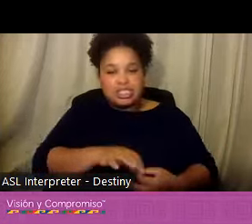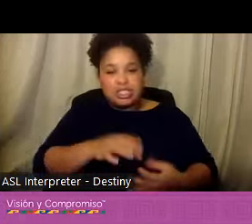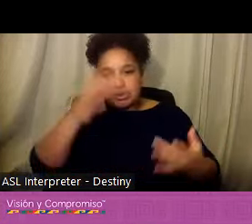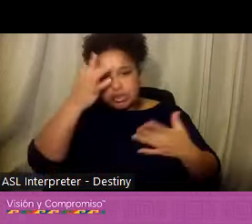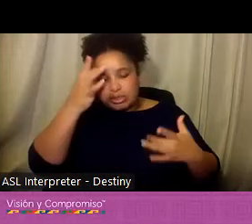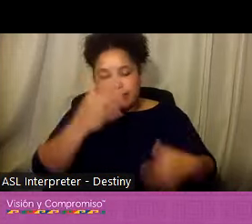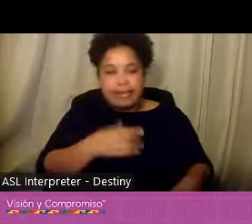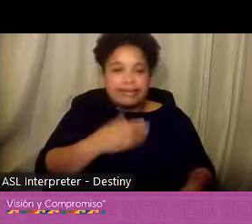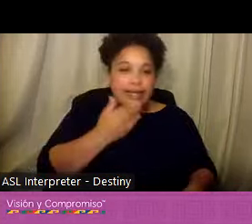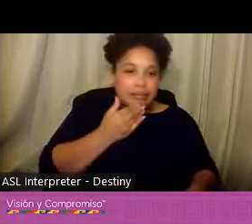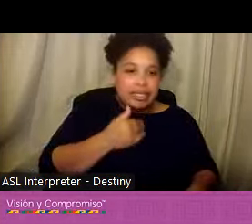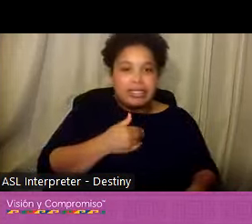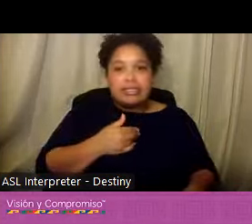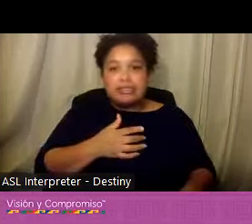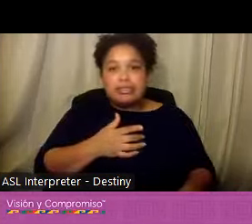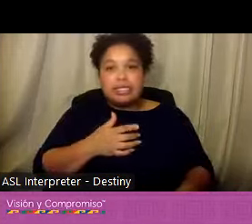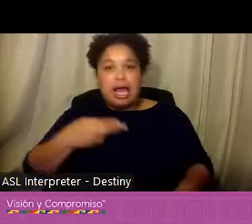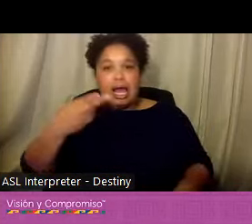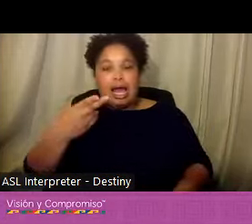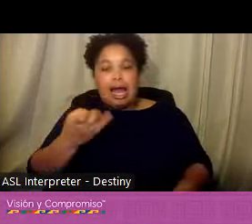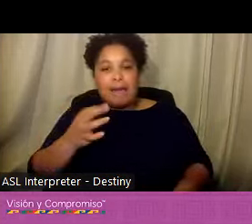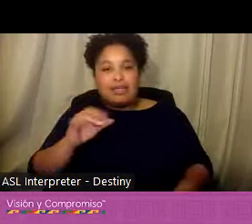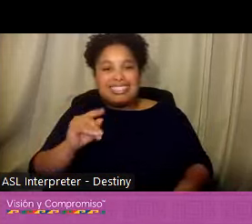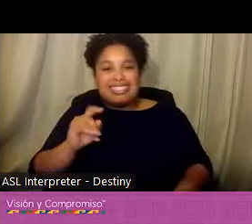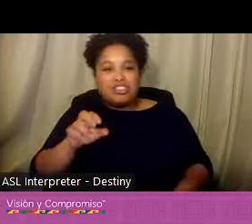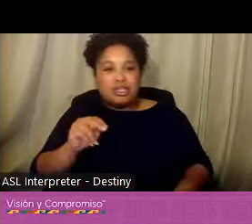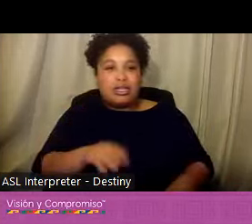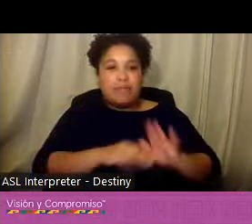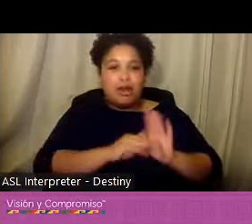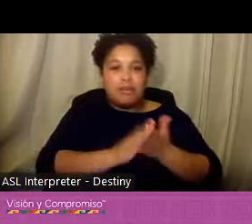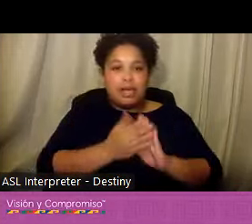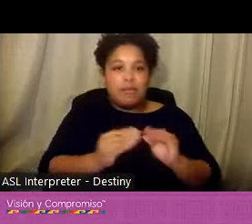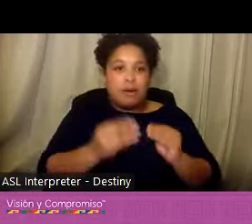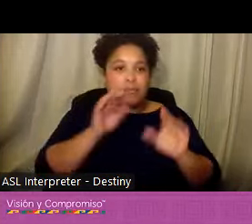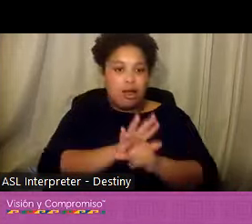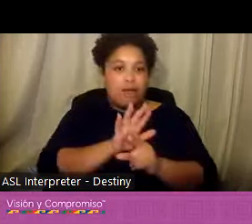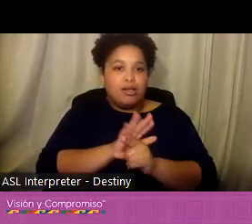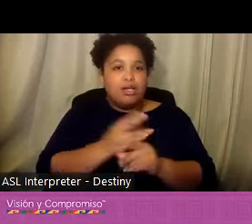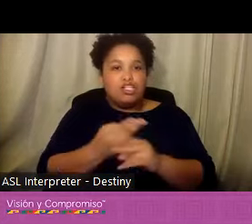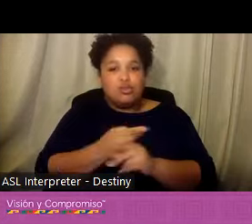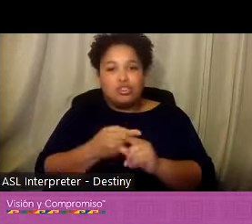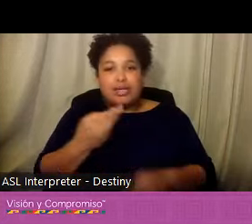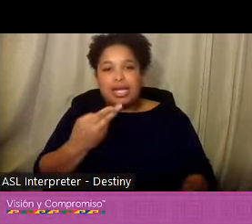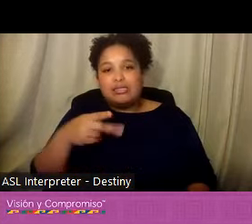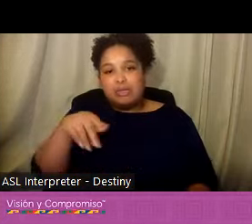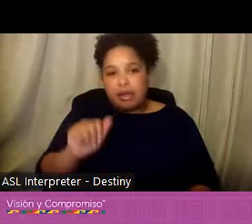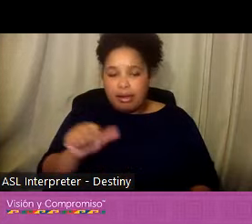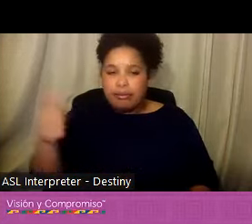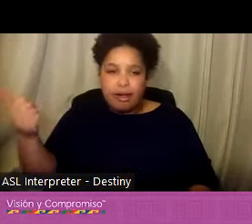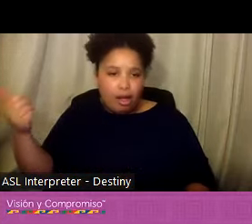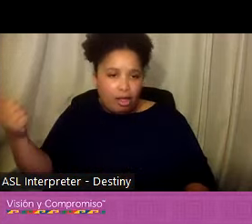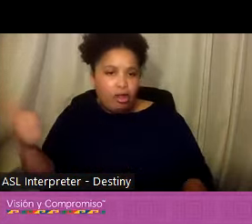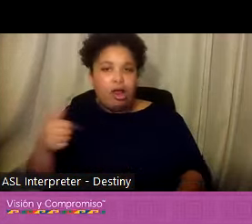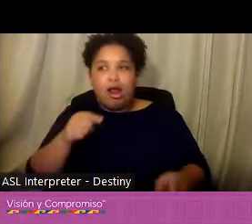diabetes, hypertension, and the model became a little more popular and certainly was integrated through APHA and some other venues. But when